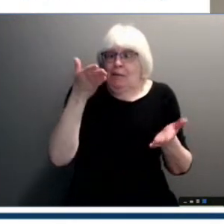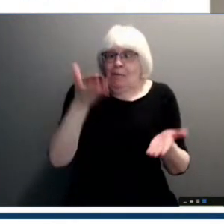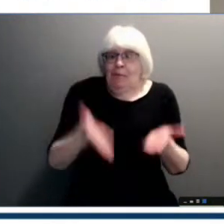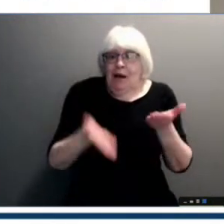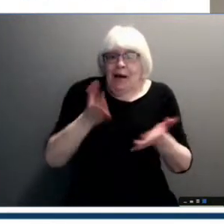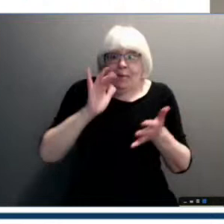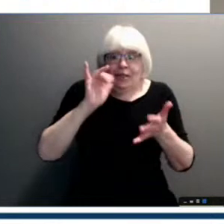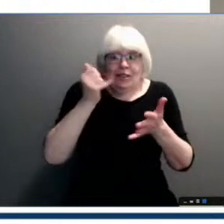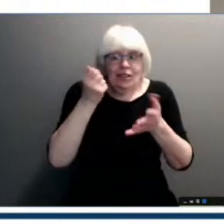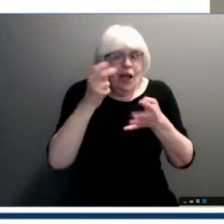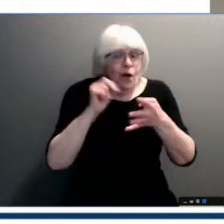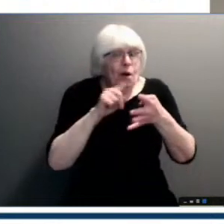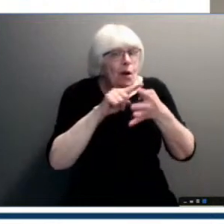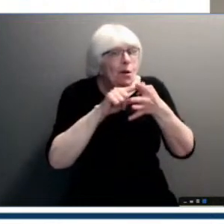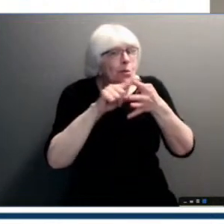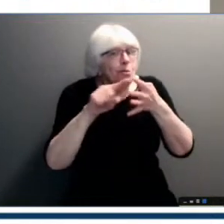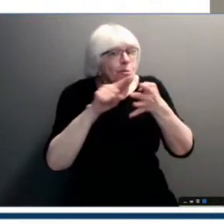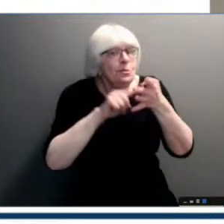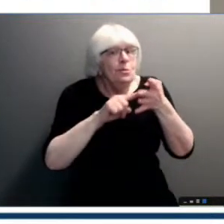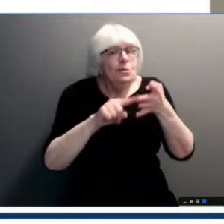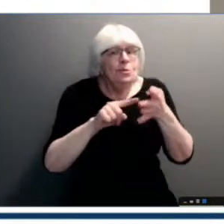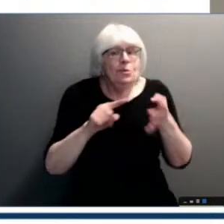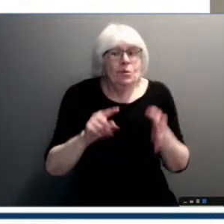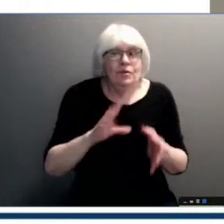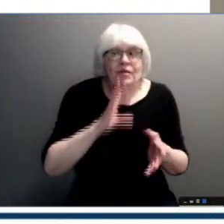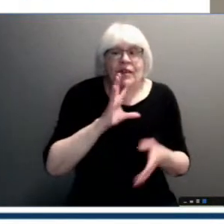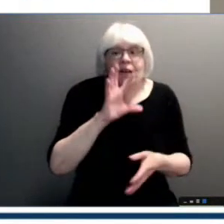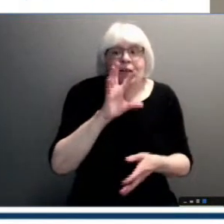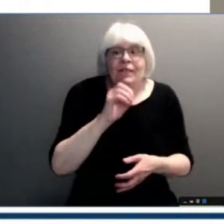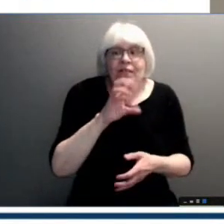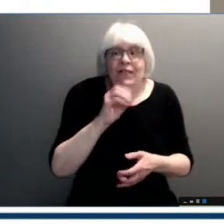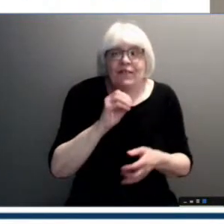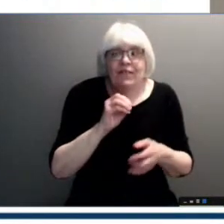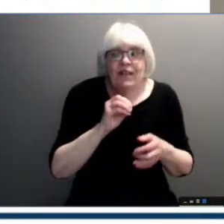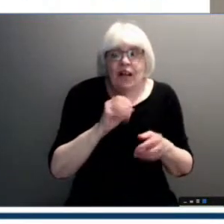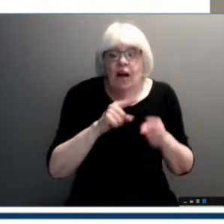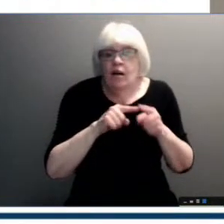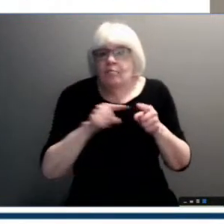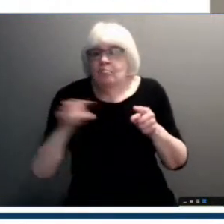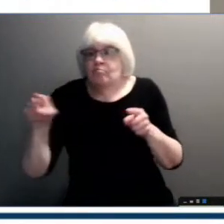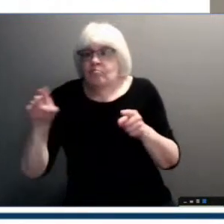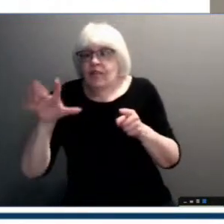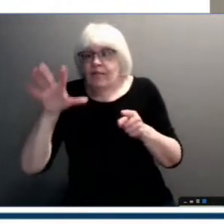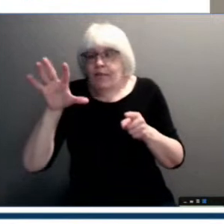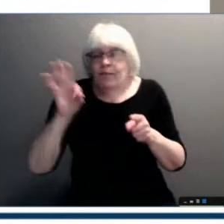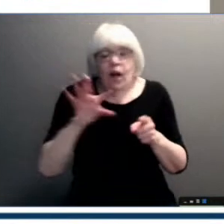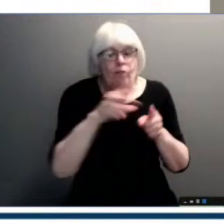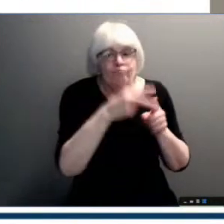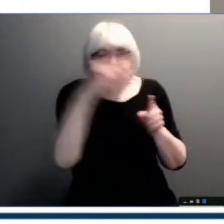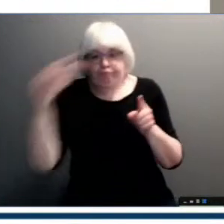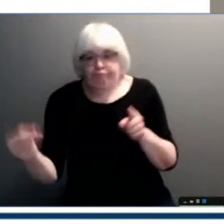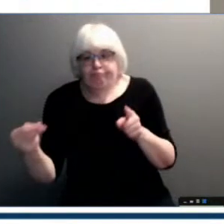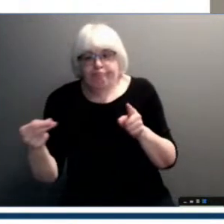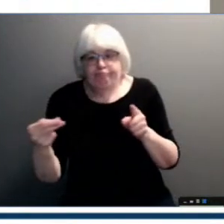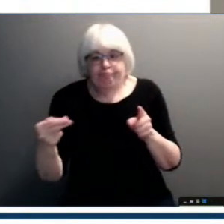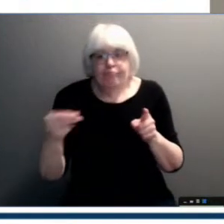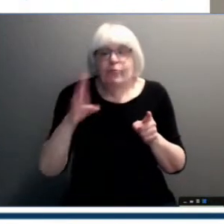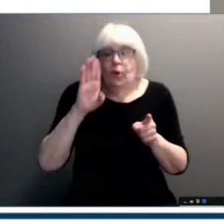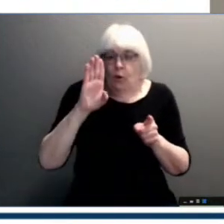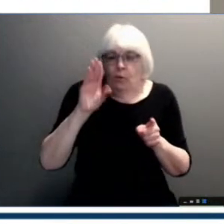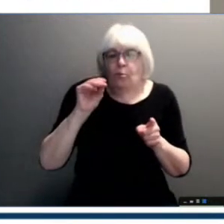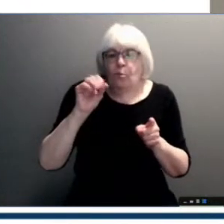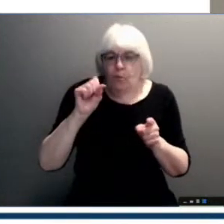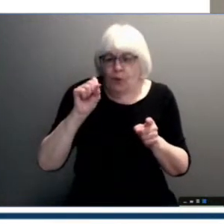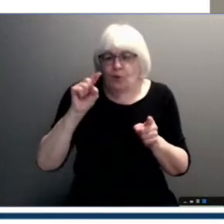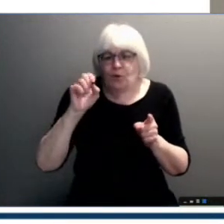appointments. And as we move through those groups, then we'll move to the lower age groups. But I'm very comfortable saying that if you're